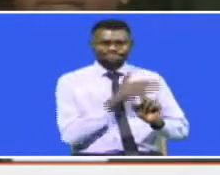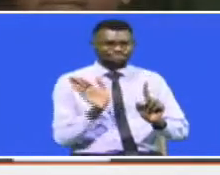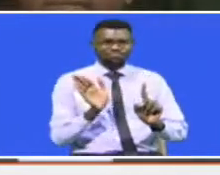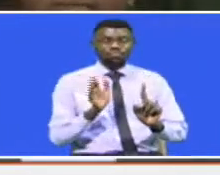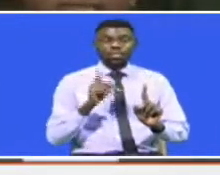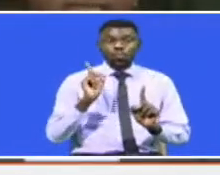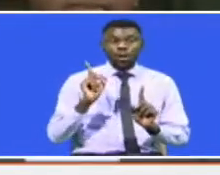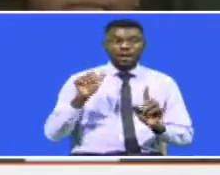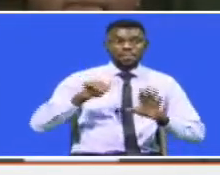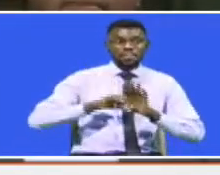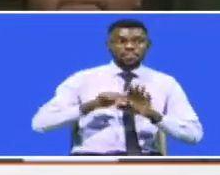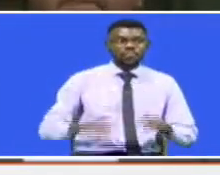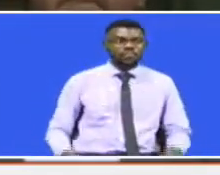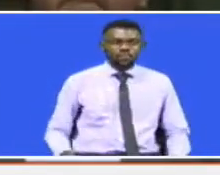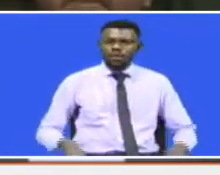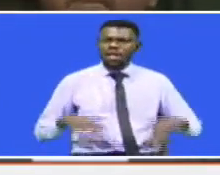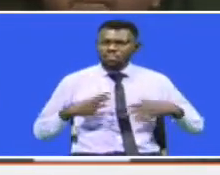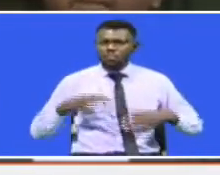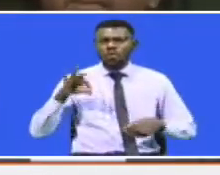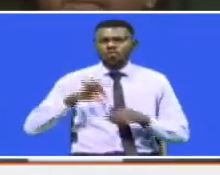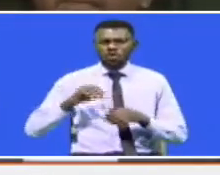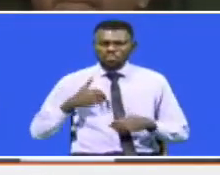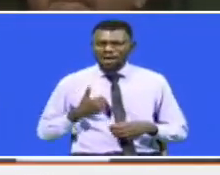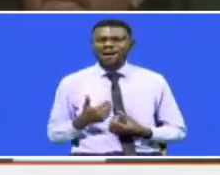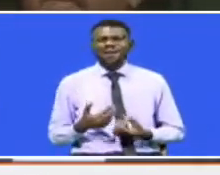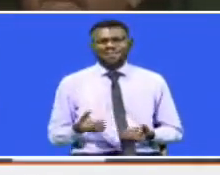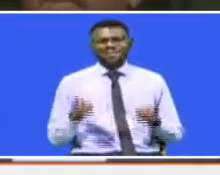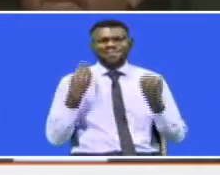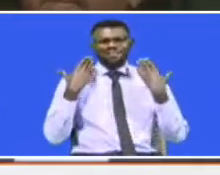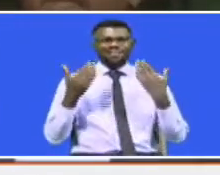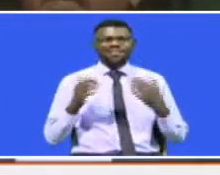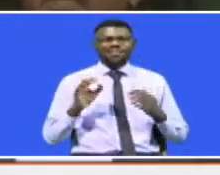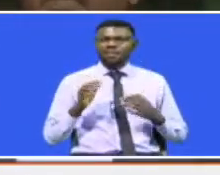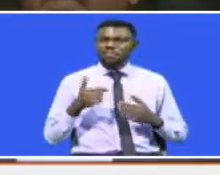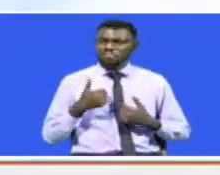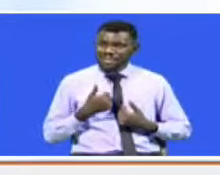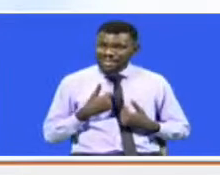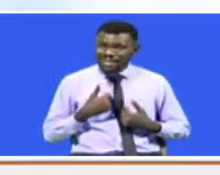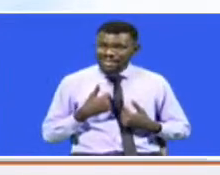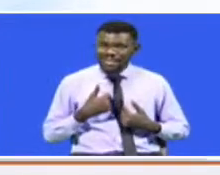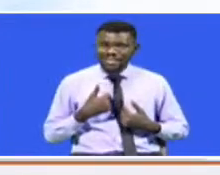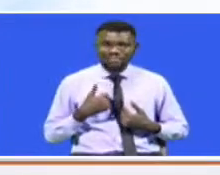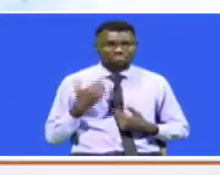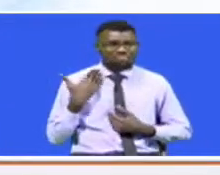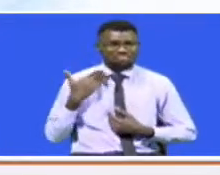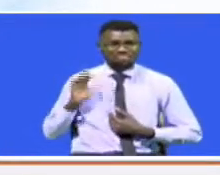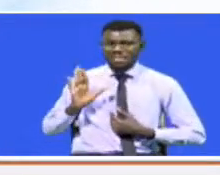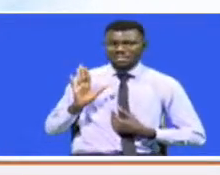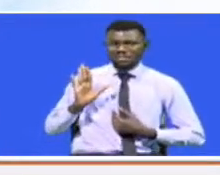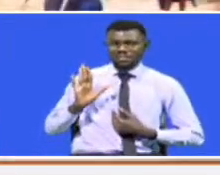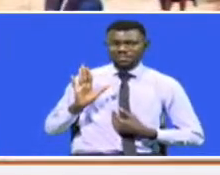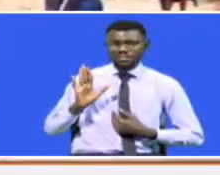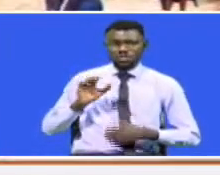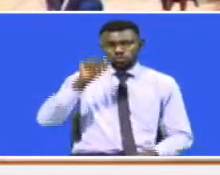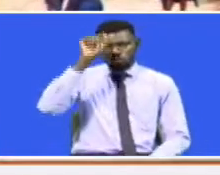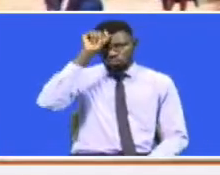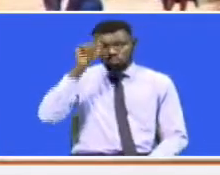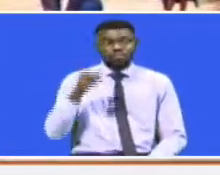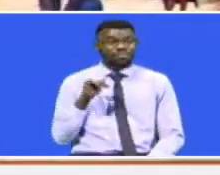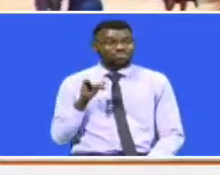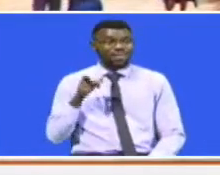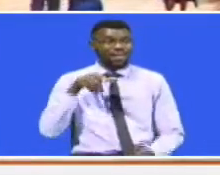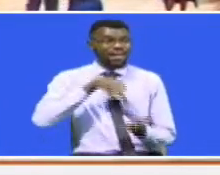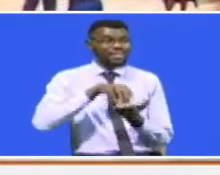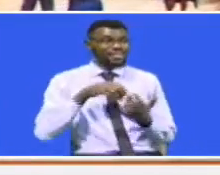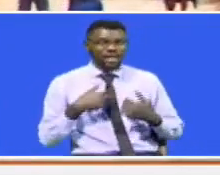To those people who elected me, I'm a hero. They know it. They know I'm a no-nonsense person. Mbai is set to face charges of assault and